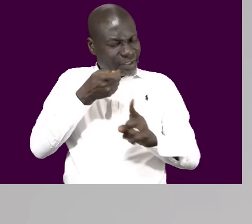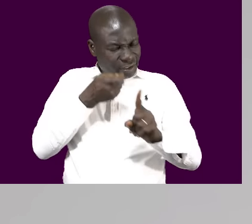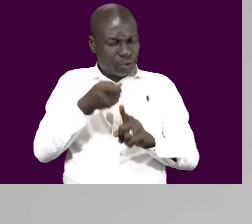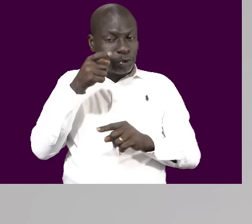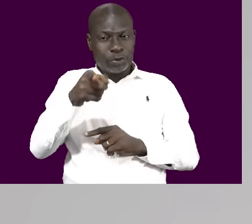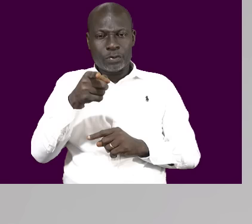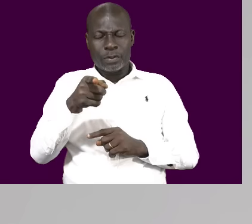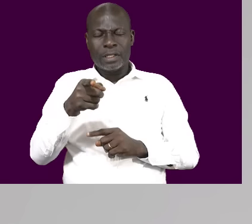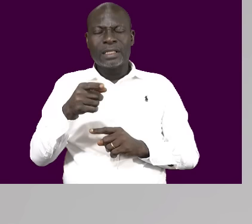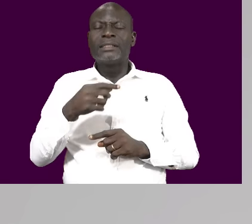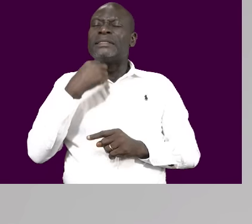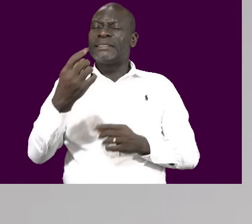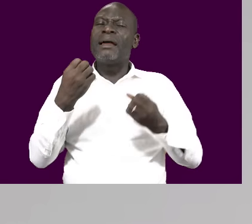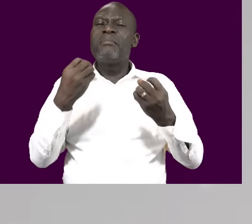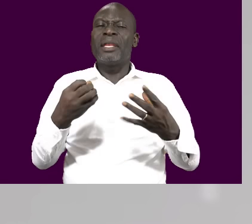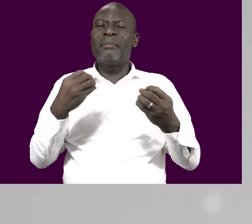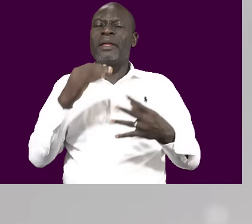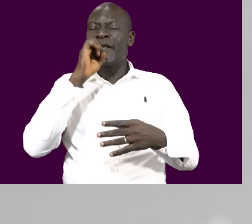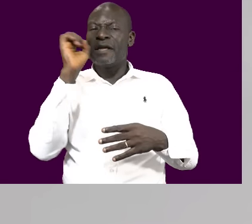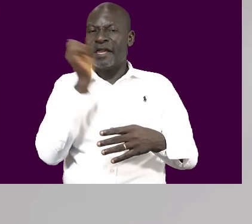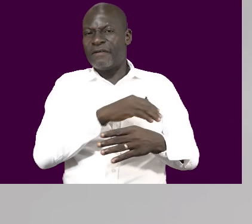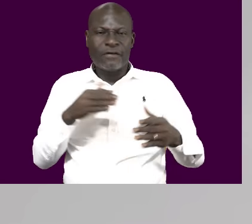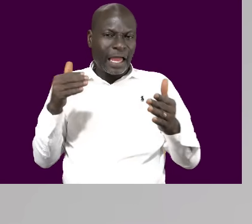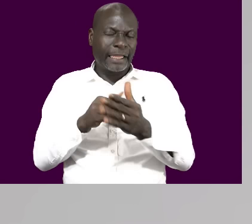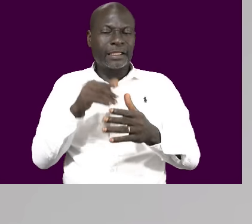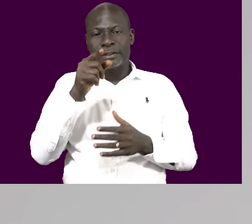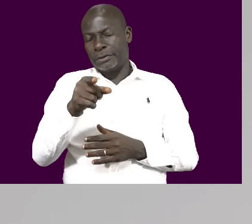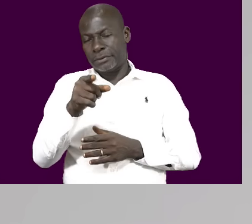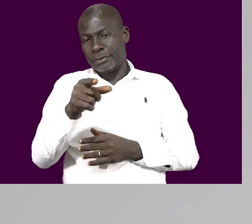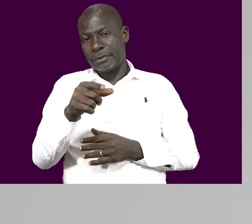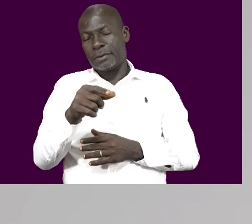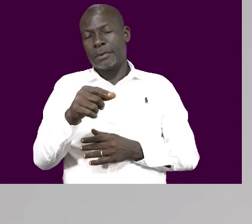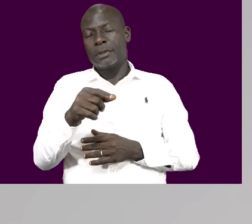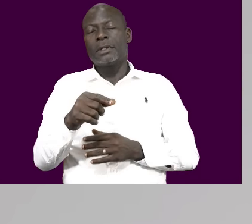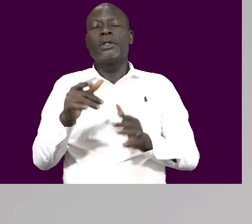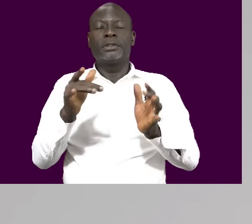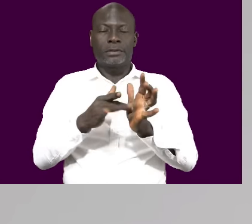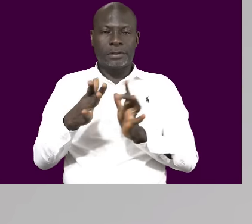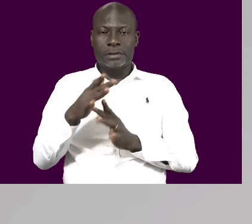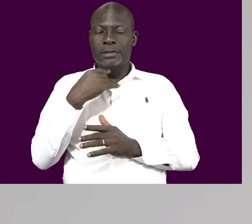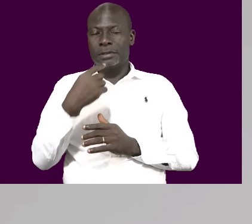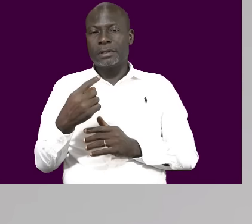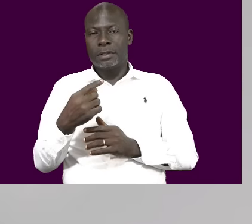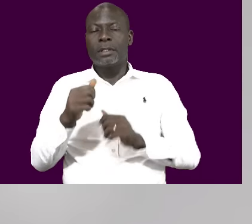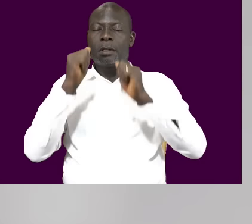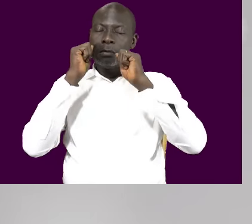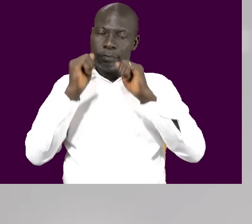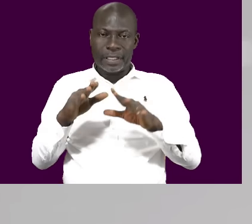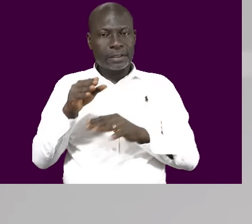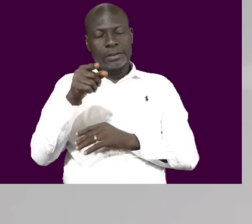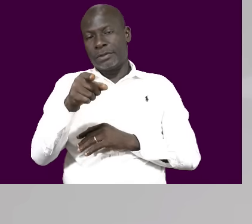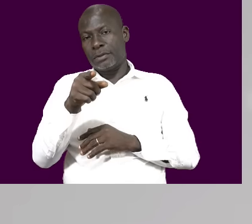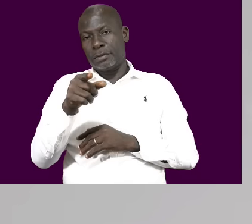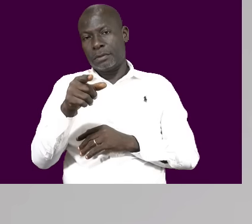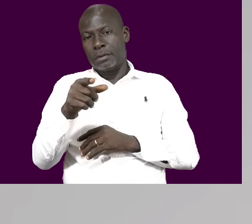say all kinds of evil against you falsely for my sake. You run and say, Enshra animal,